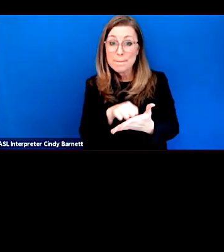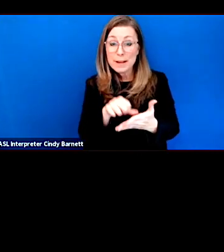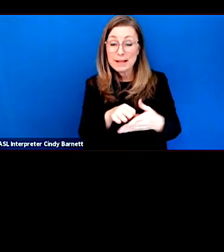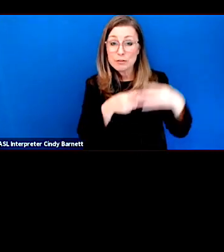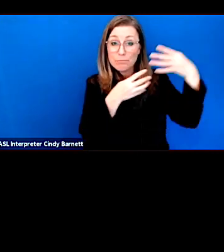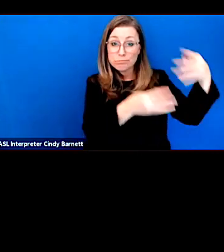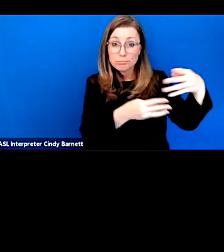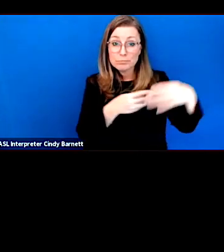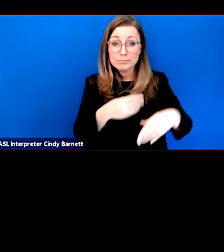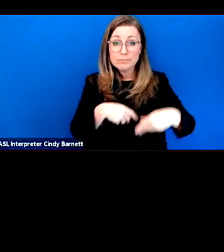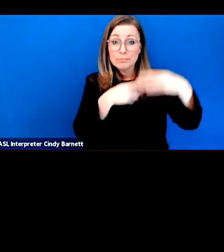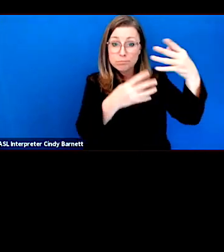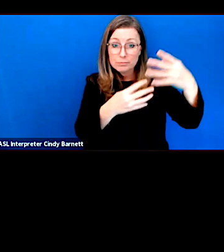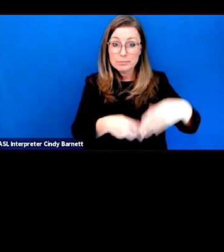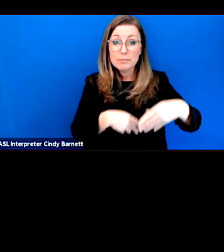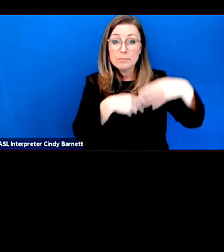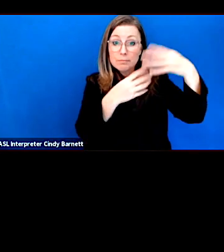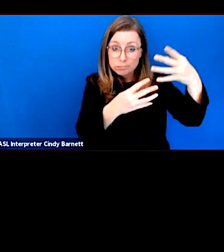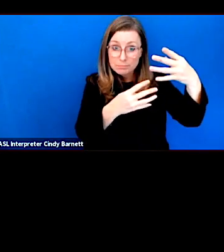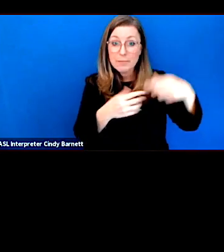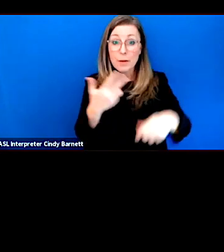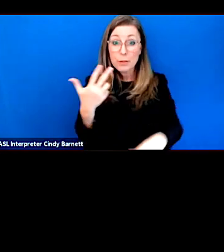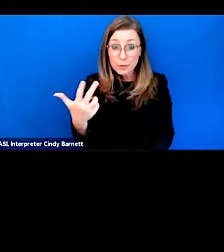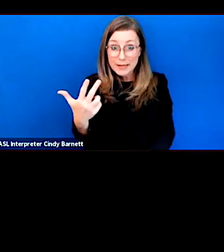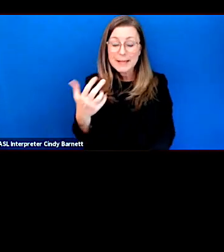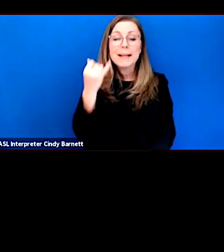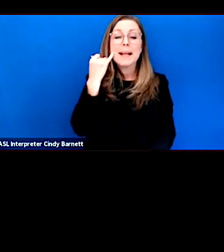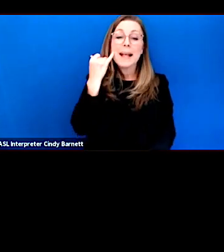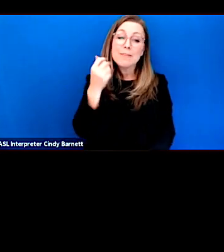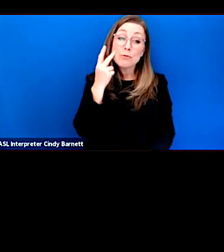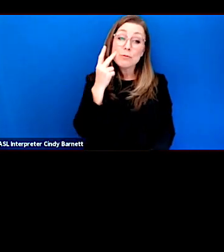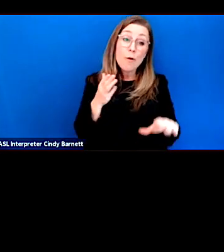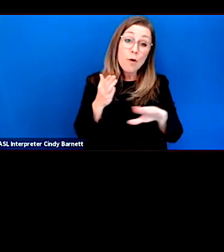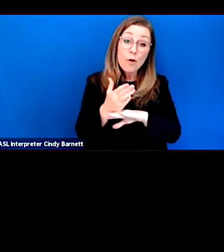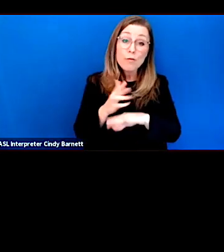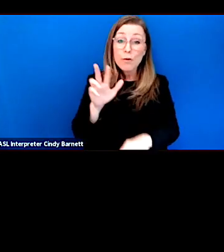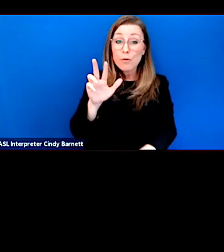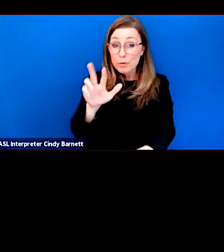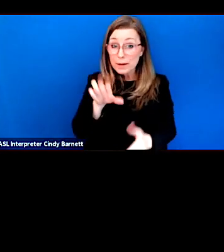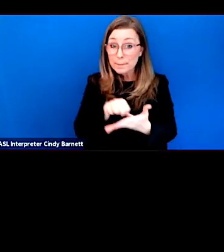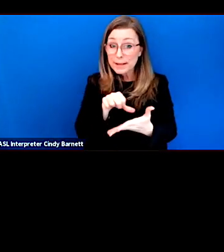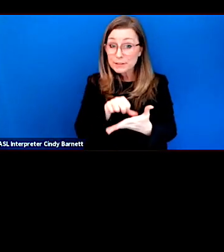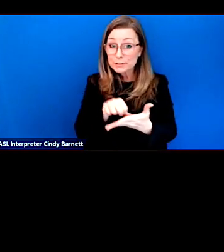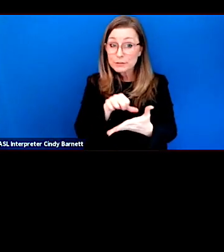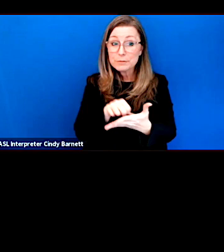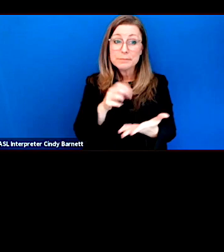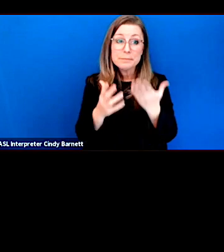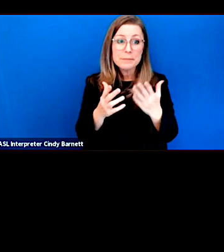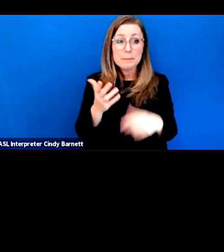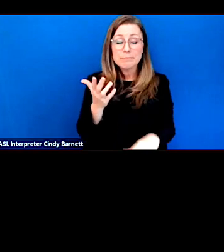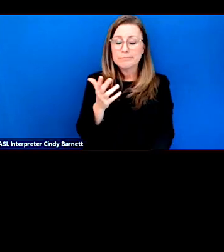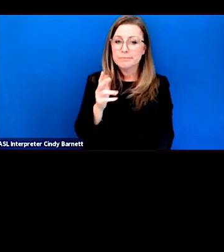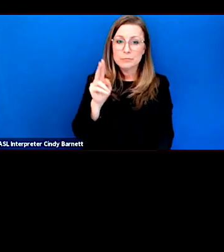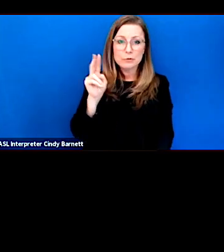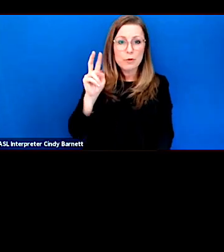populates more than 3 pages or more than several hundred results for a piece, whether you're working your start set